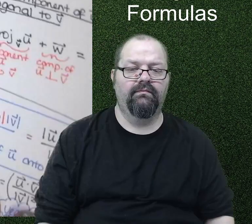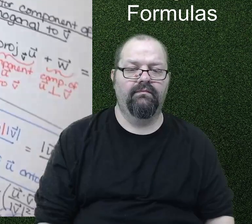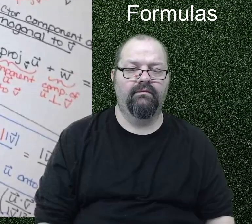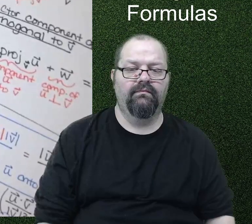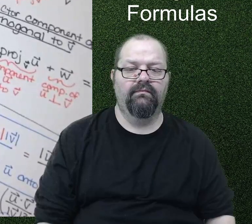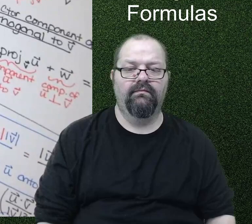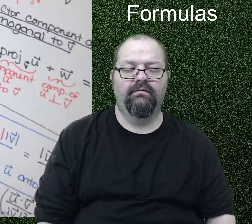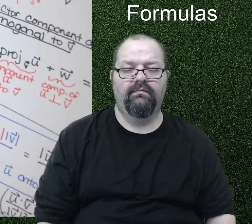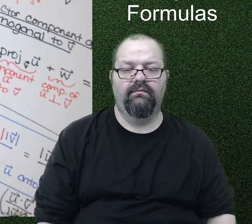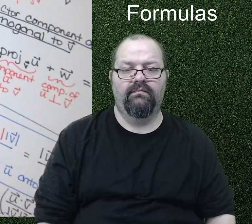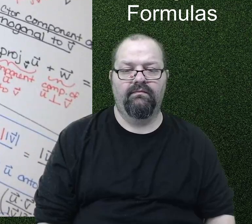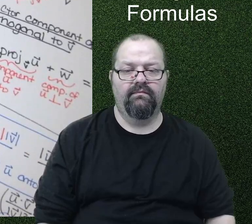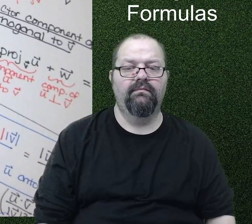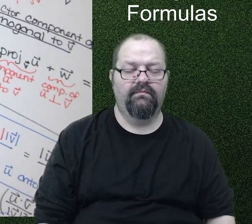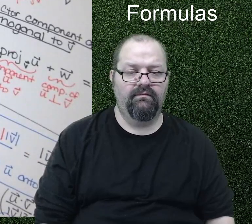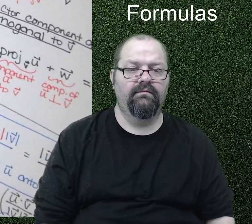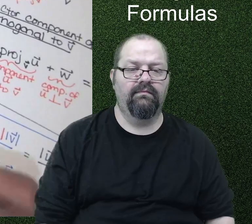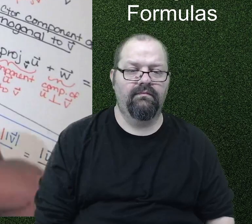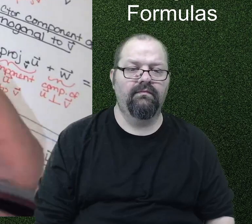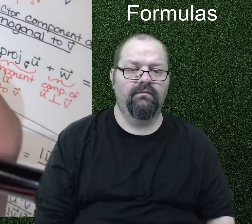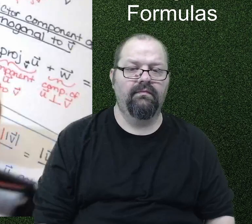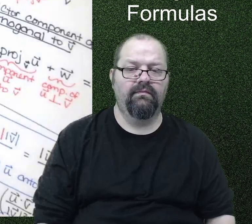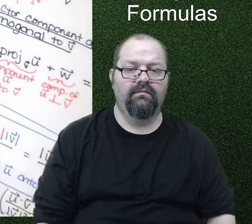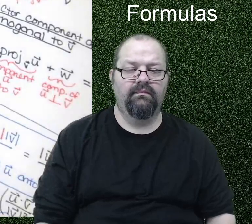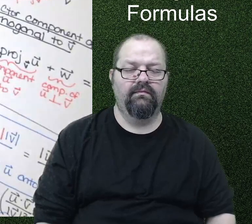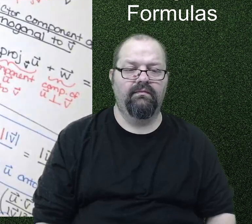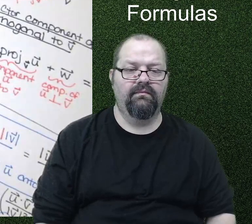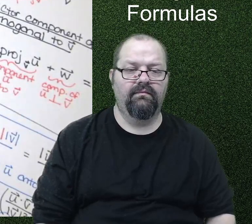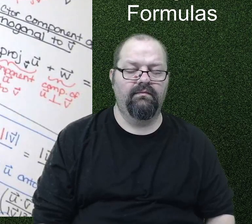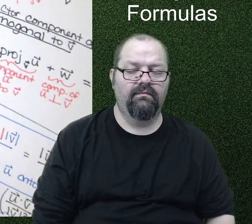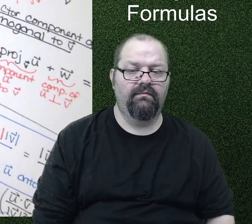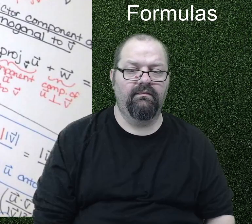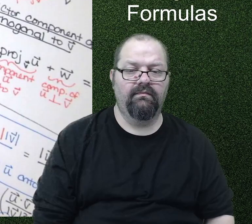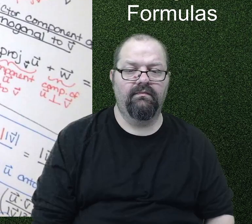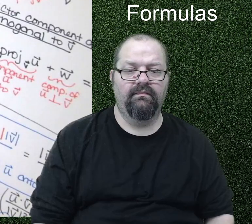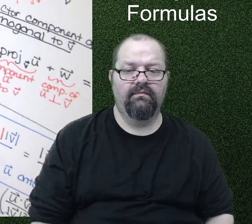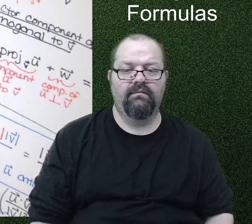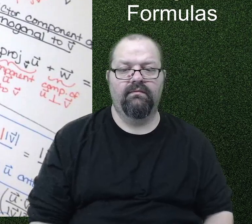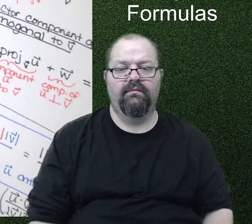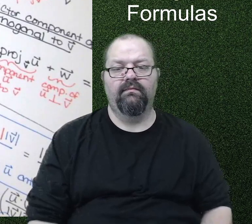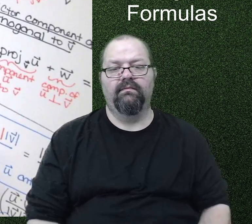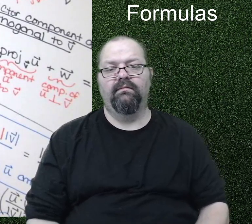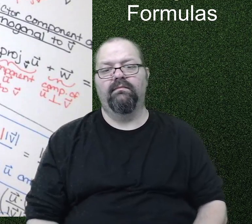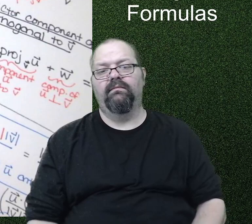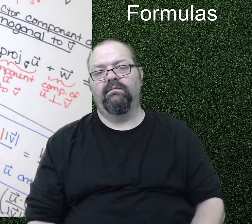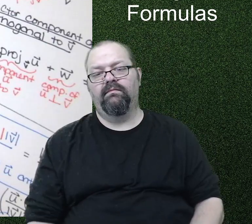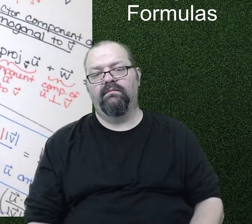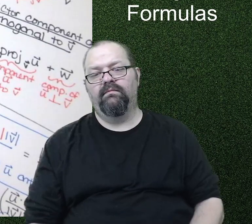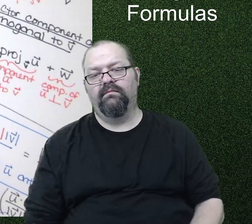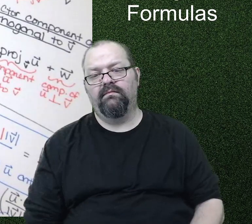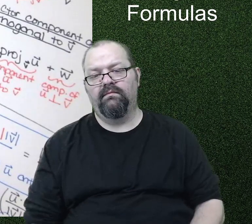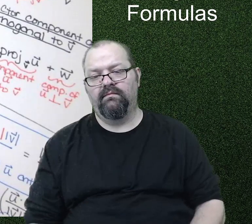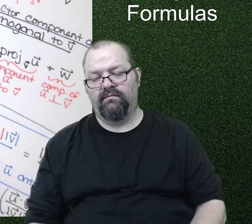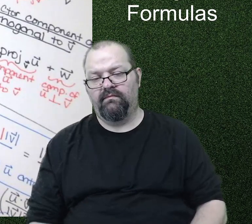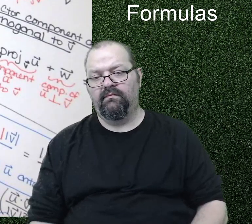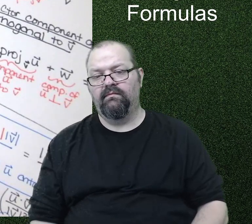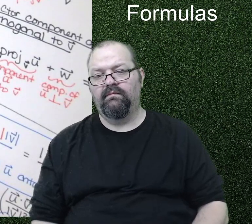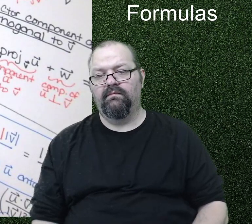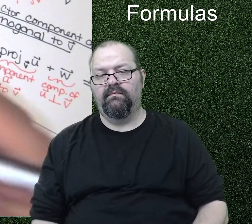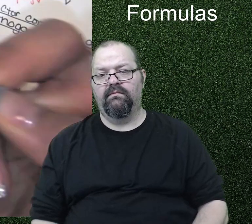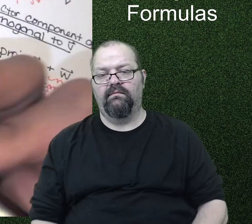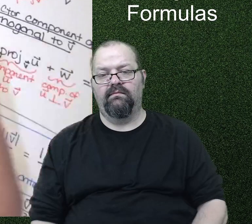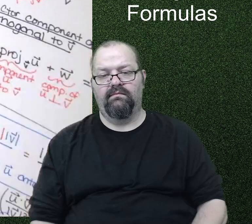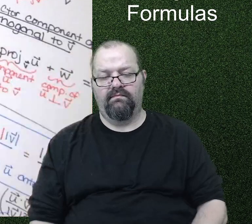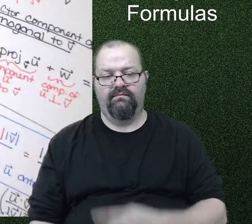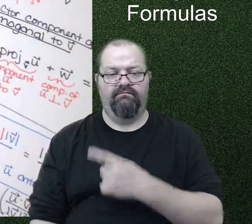that points in the opposite direction from v. And then the component of u that's perpendicular to v,